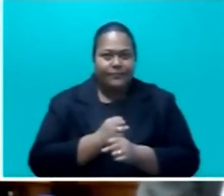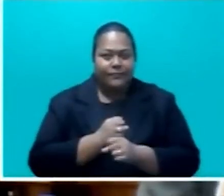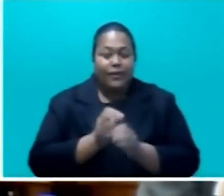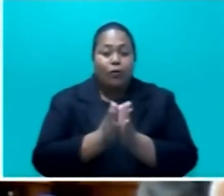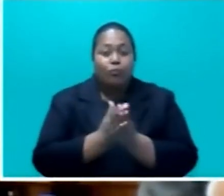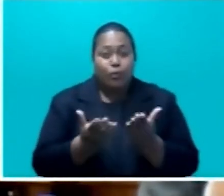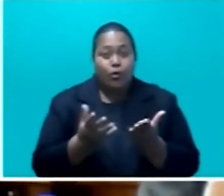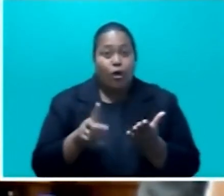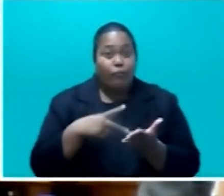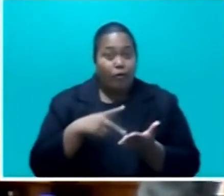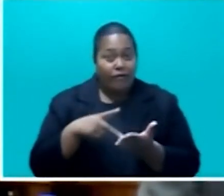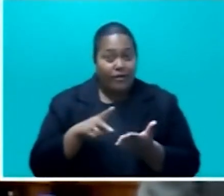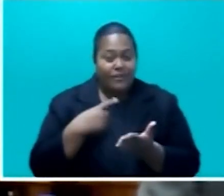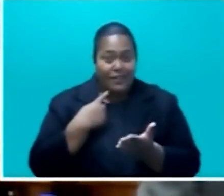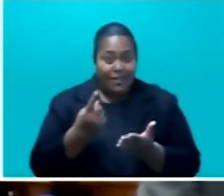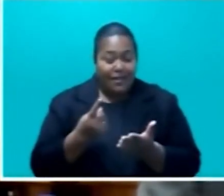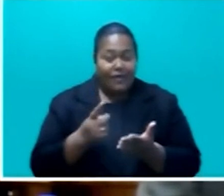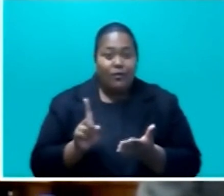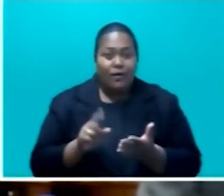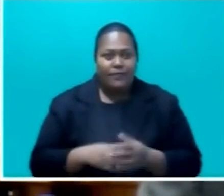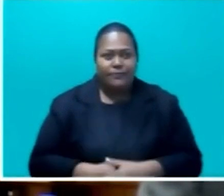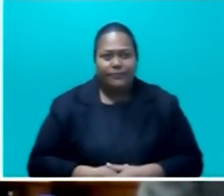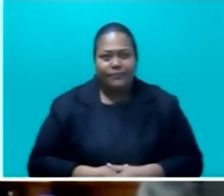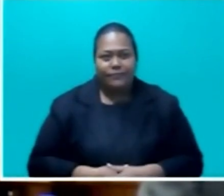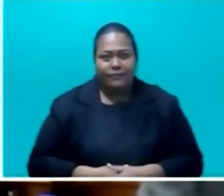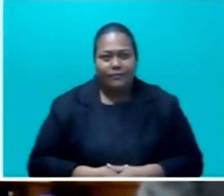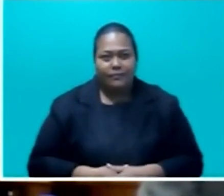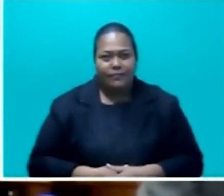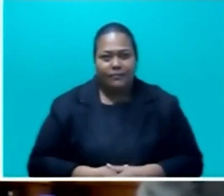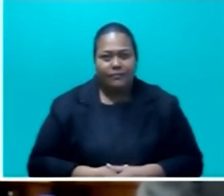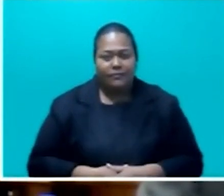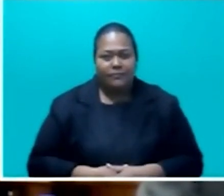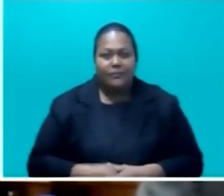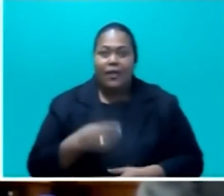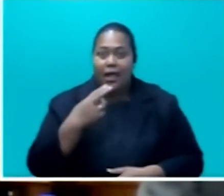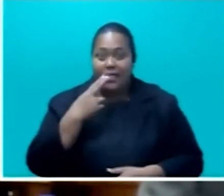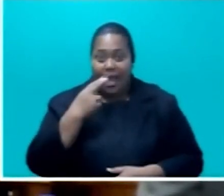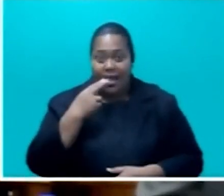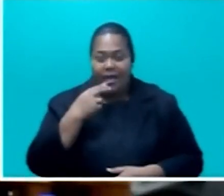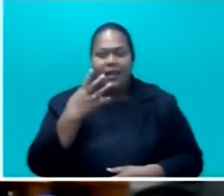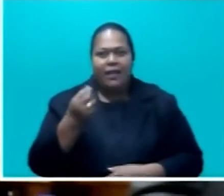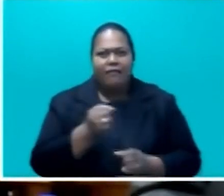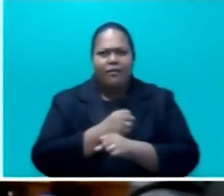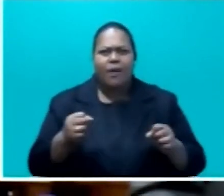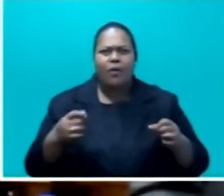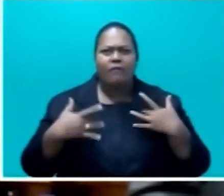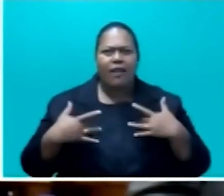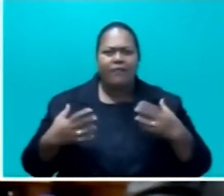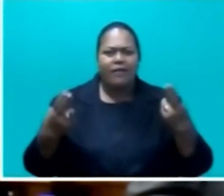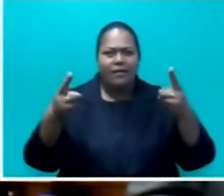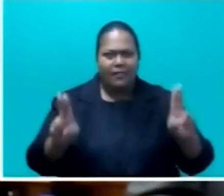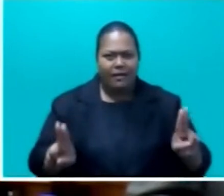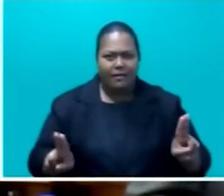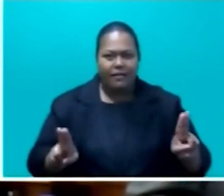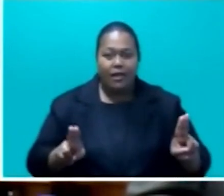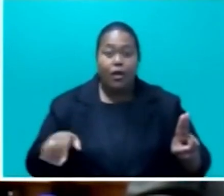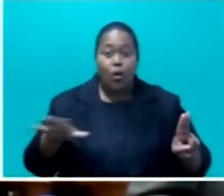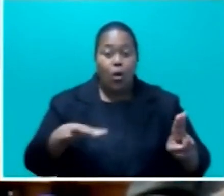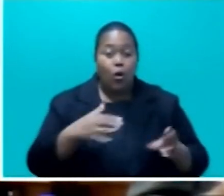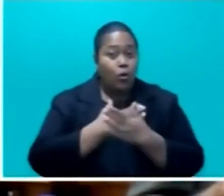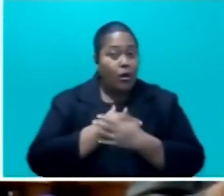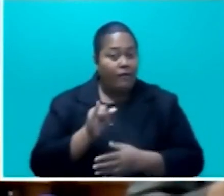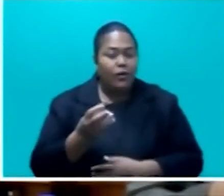laws to cater for the repeal of the Act: the Electoral Act 2014, the Television and Online Stream Act 1992, and the Financial Management